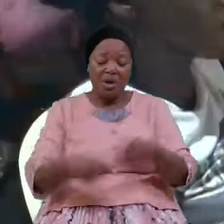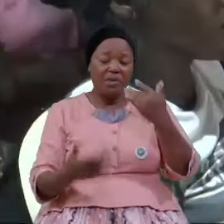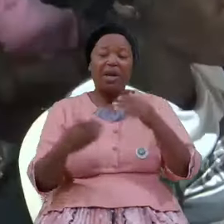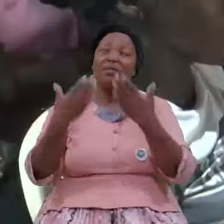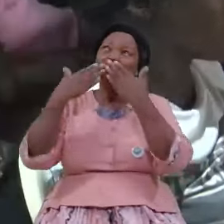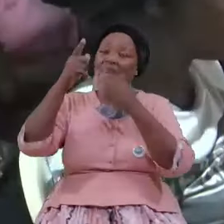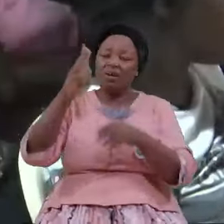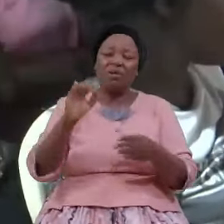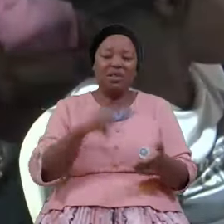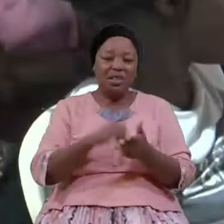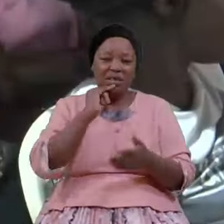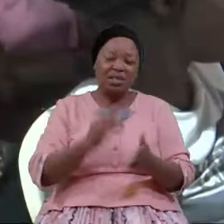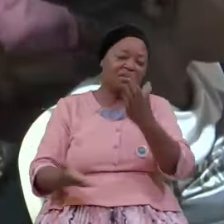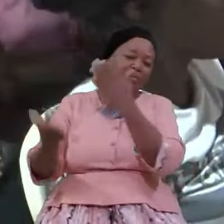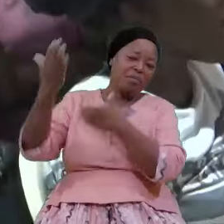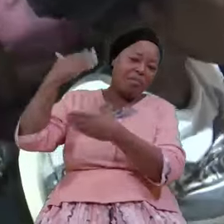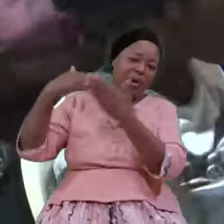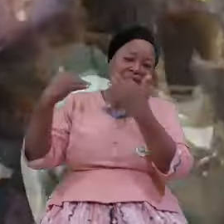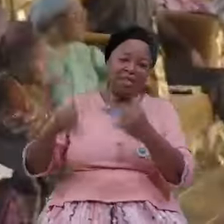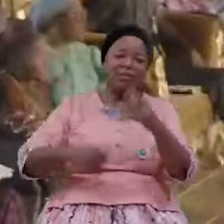tense. Shout it.